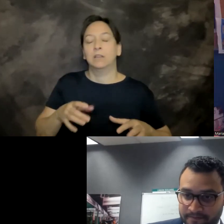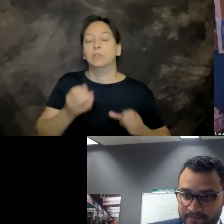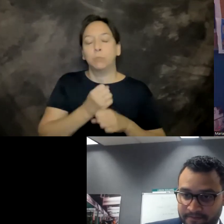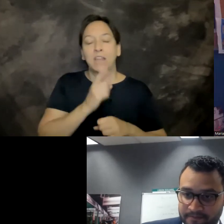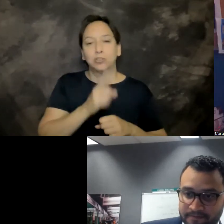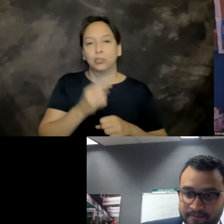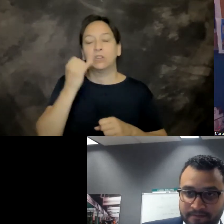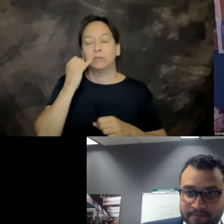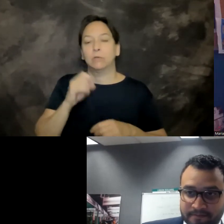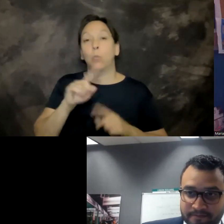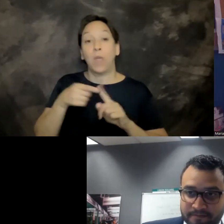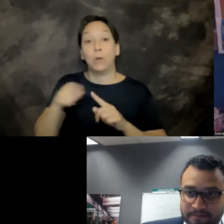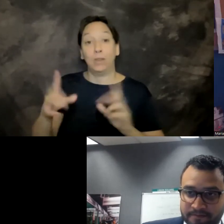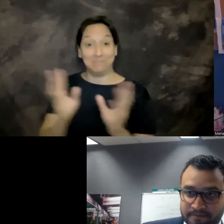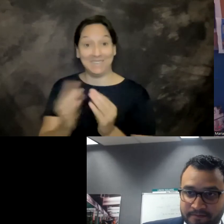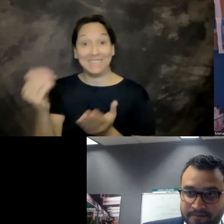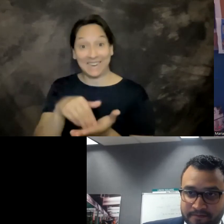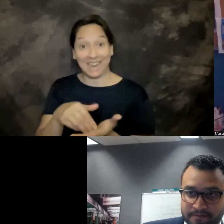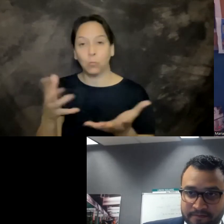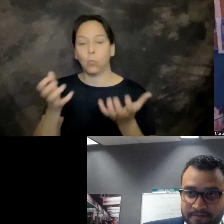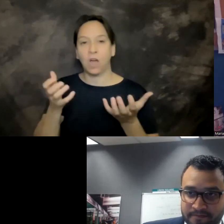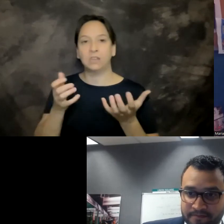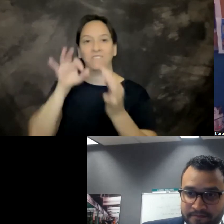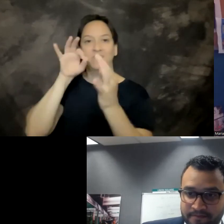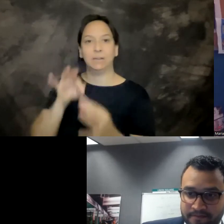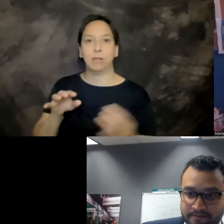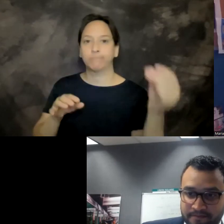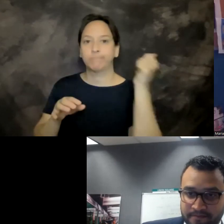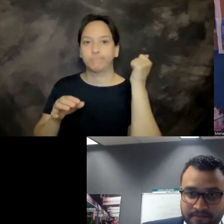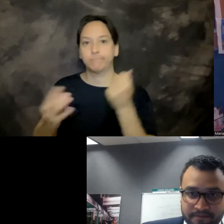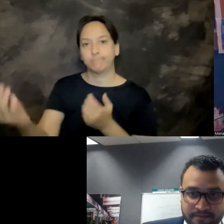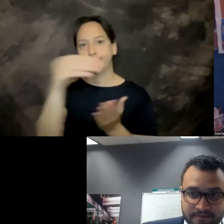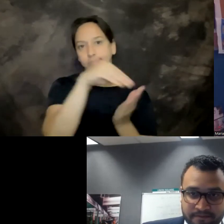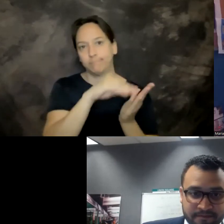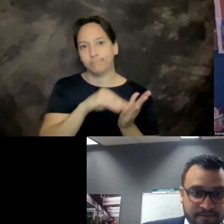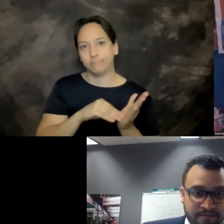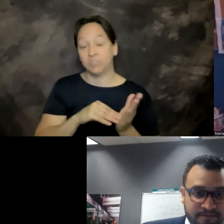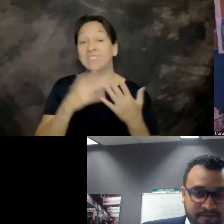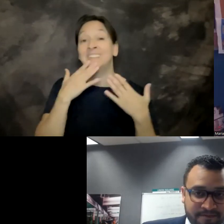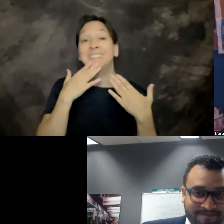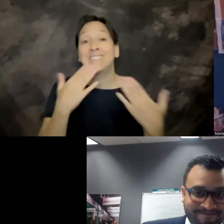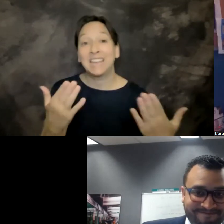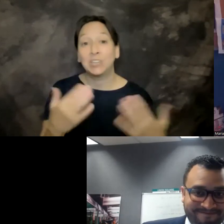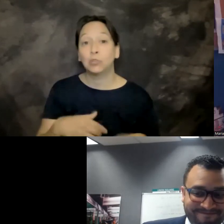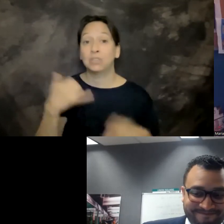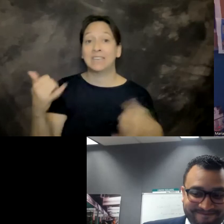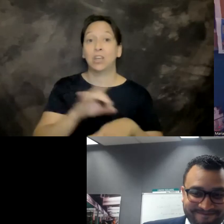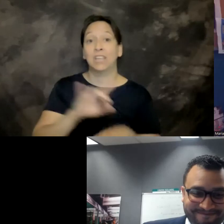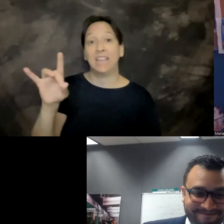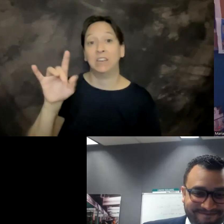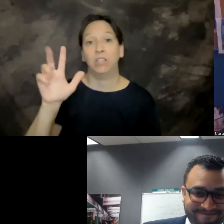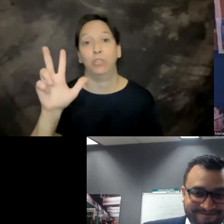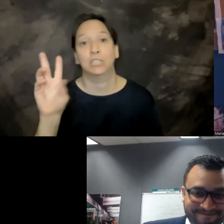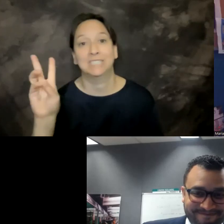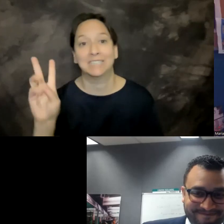happens again, we are getting your input as soon as possible. Thank you all. It is 8:36.